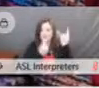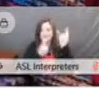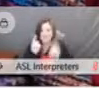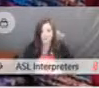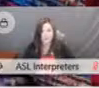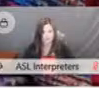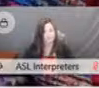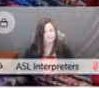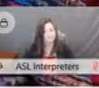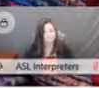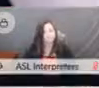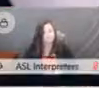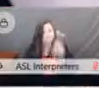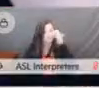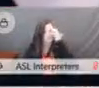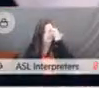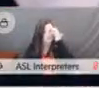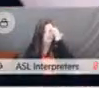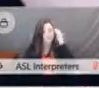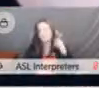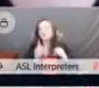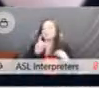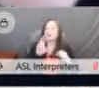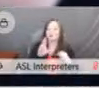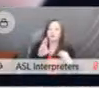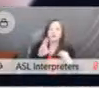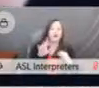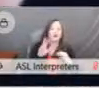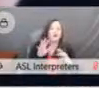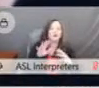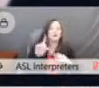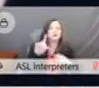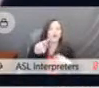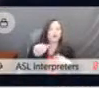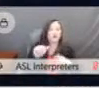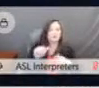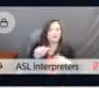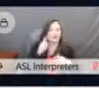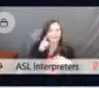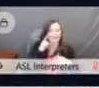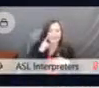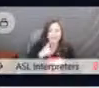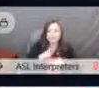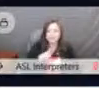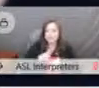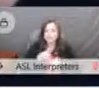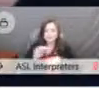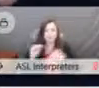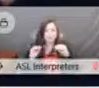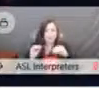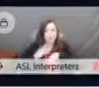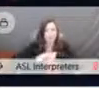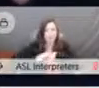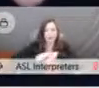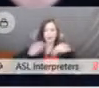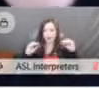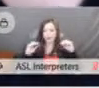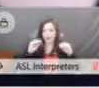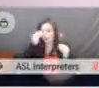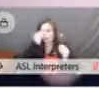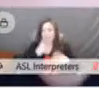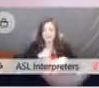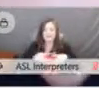Okay. I think I haven't gotten a note or anything from anyone or an alert, but I'm looking at the clock,